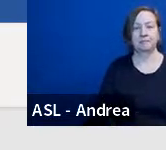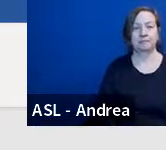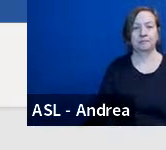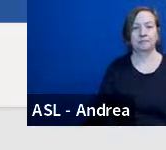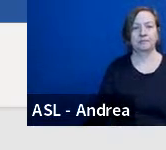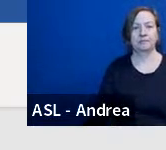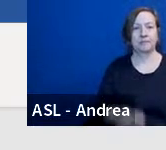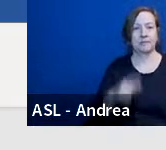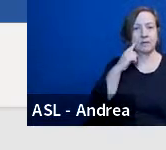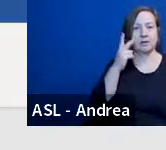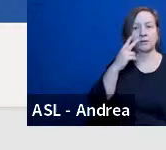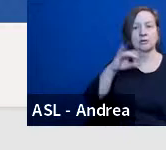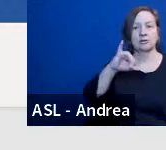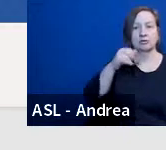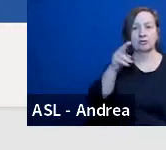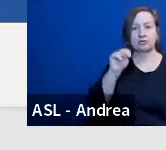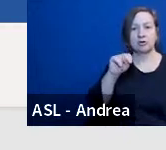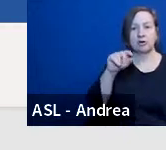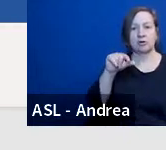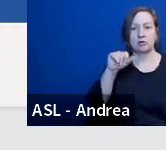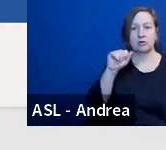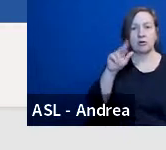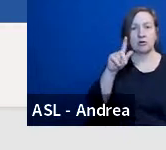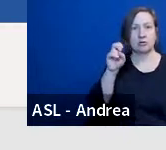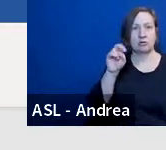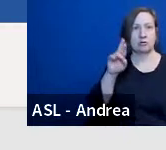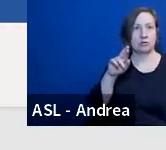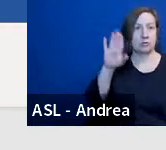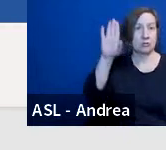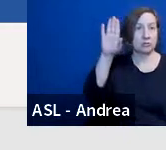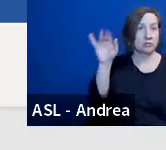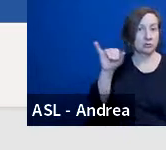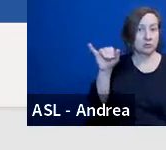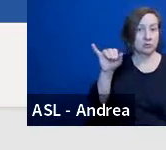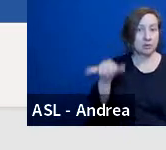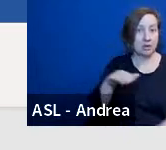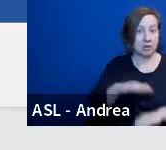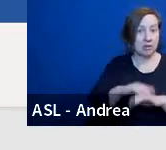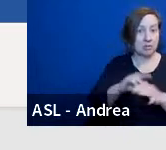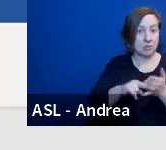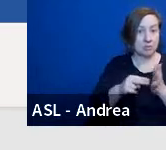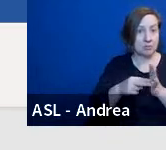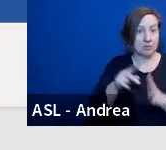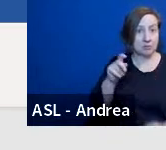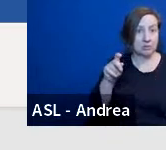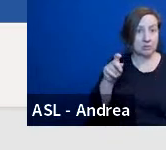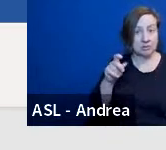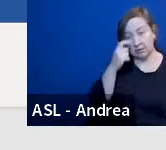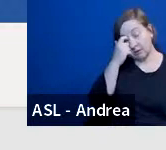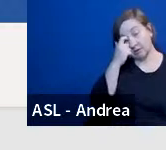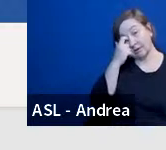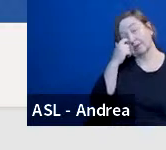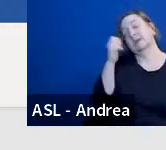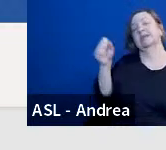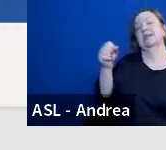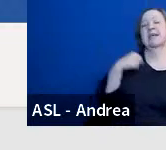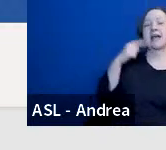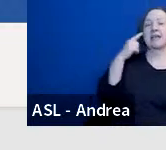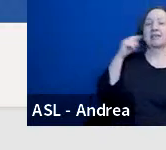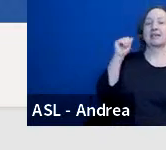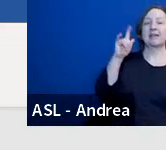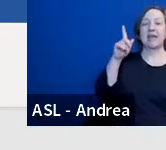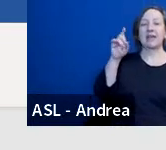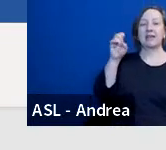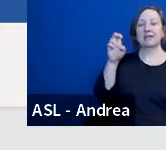think I saw John Gardner's hand pop up too. Is that on purpose? It was. I think Aiden did a good